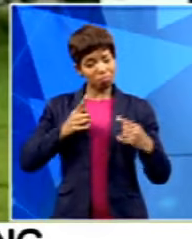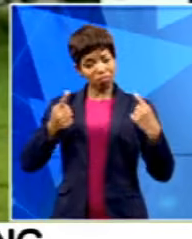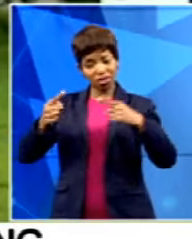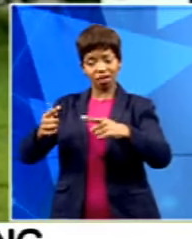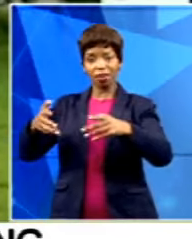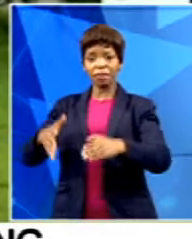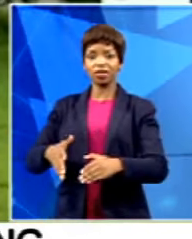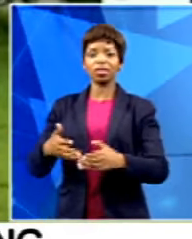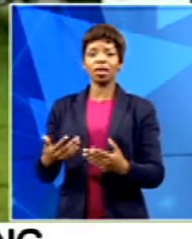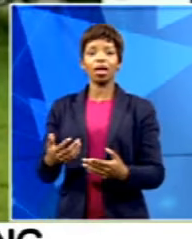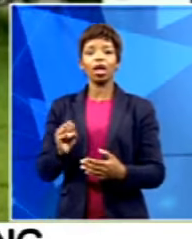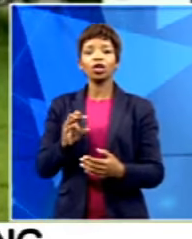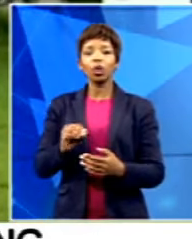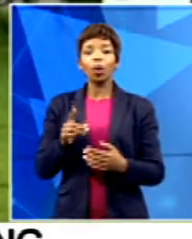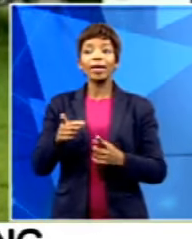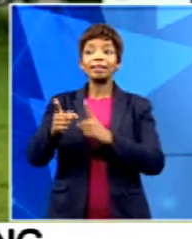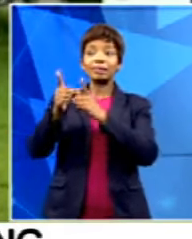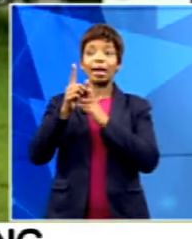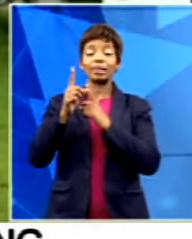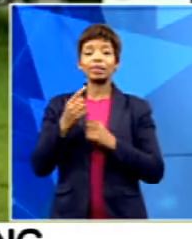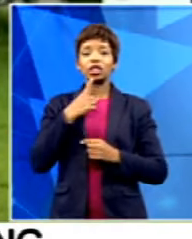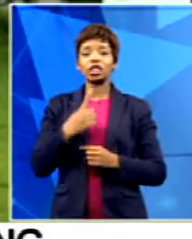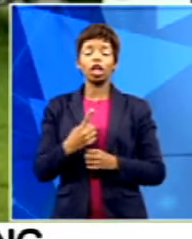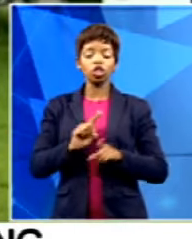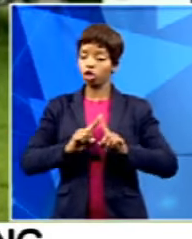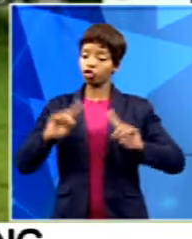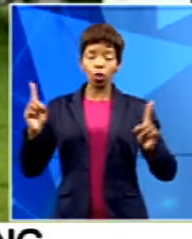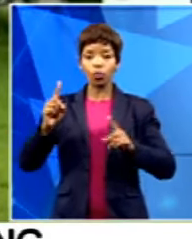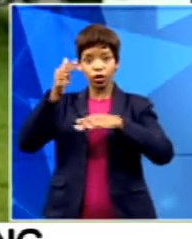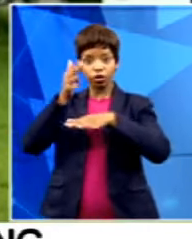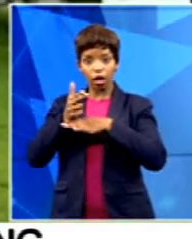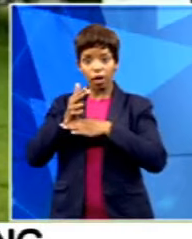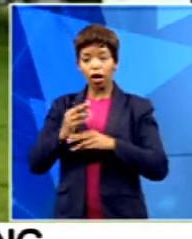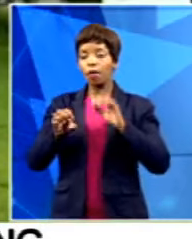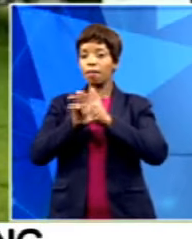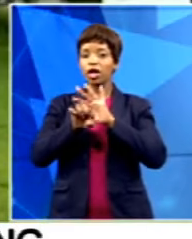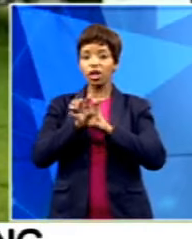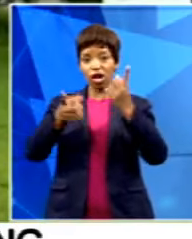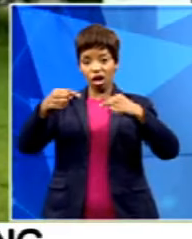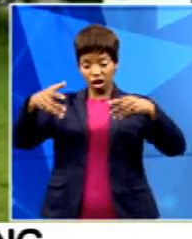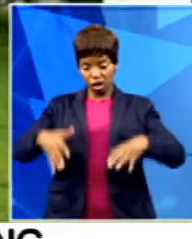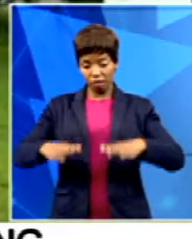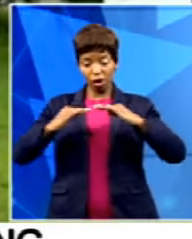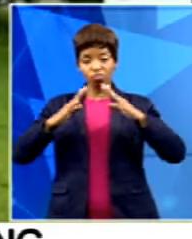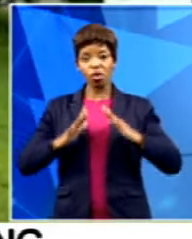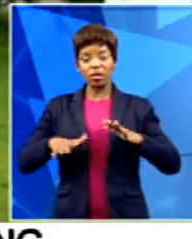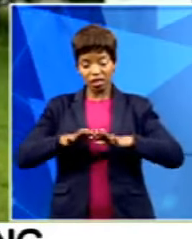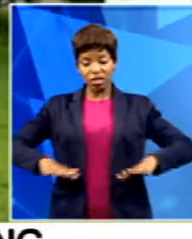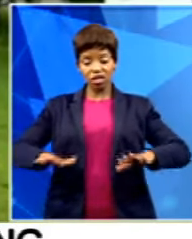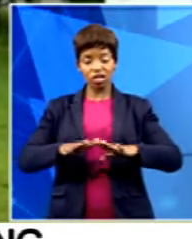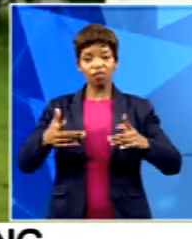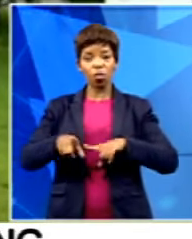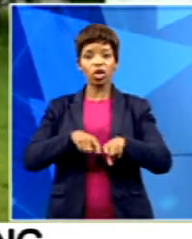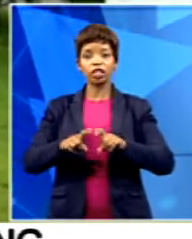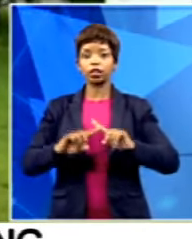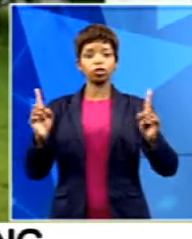It's not their fault. The instruction above seems to be no media or no coverage inside the premises until further notice. Apparently we need to